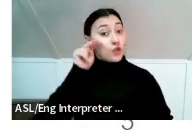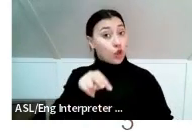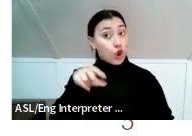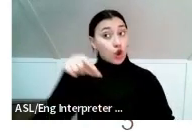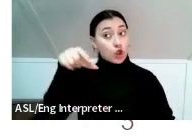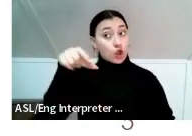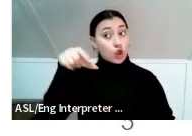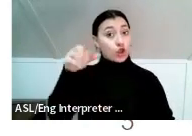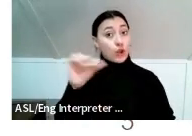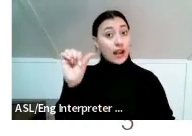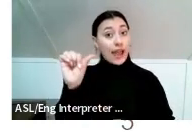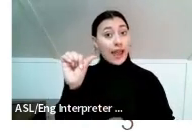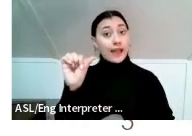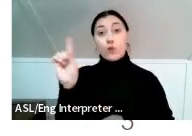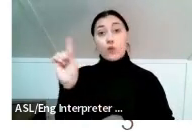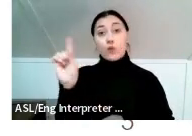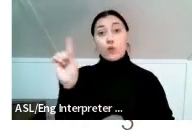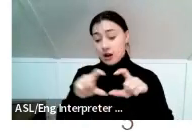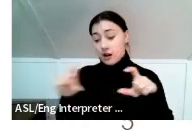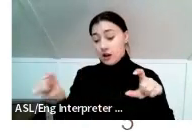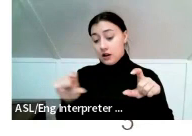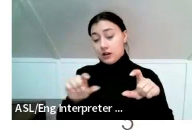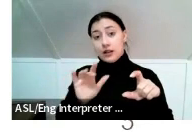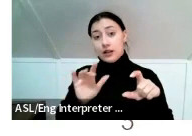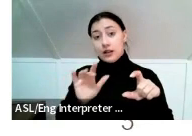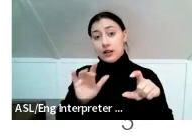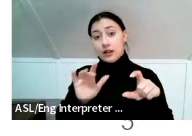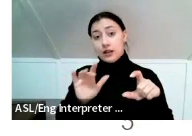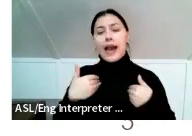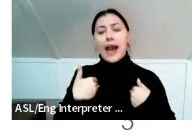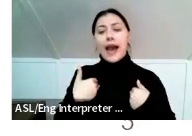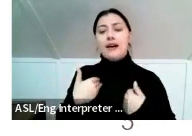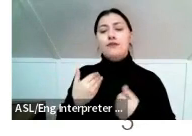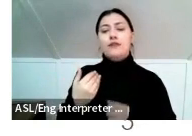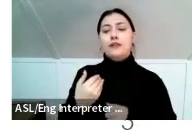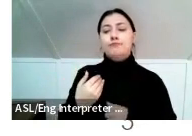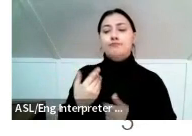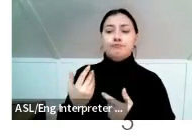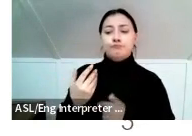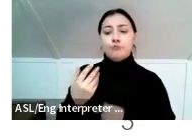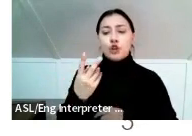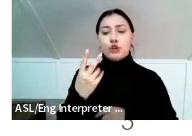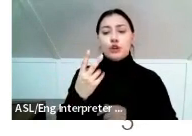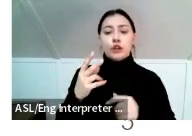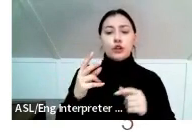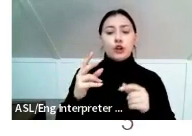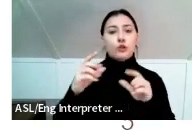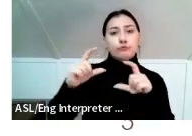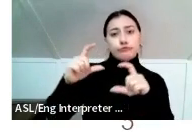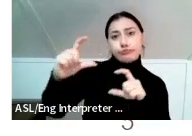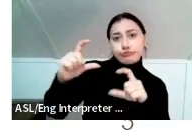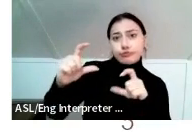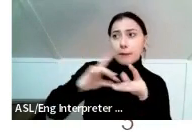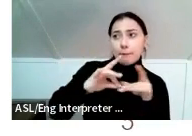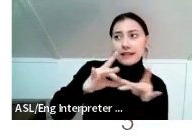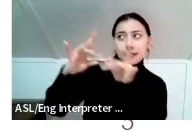the bottom of the screen. It has two little text boxes and then Q ampersand A underneath